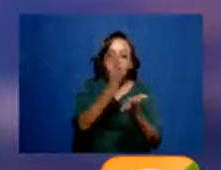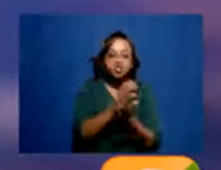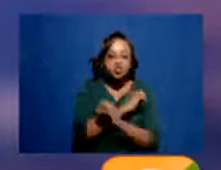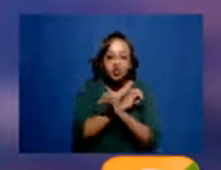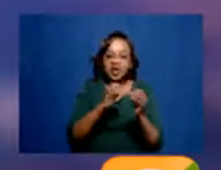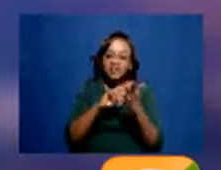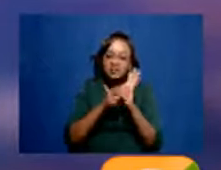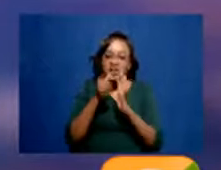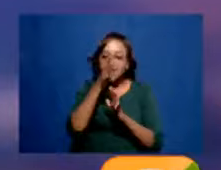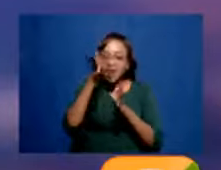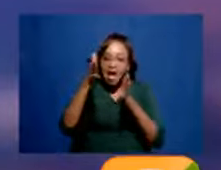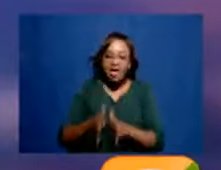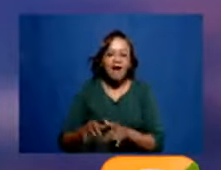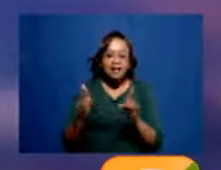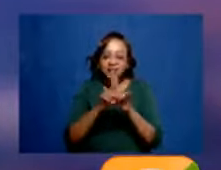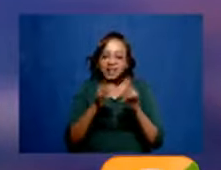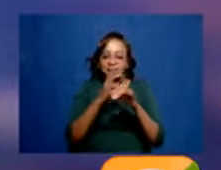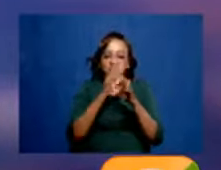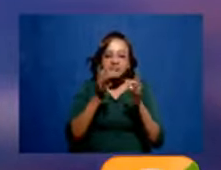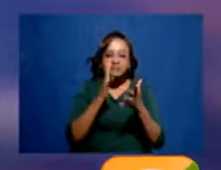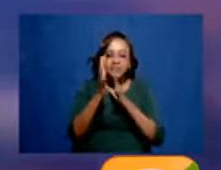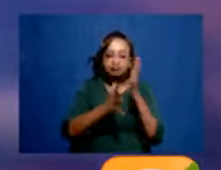my custom.